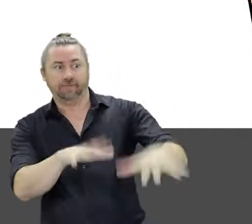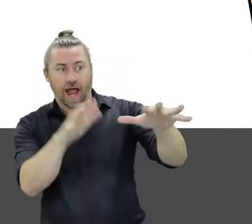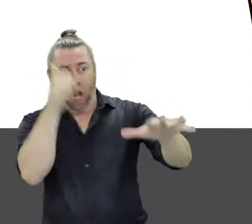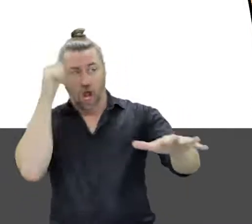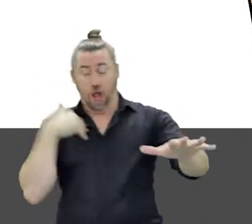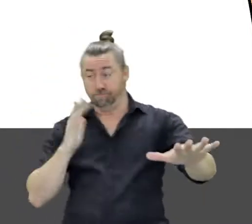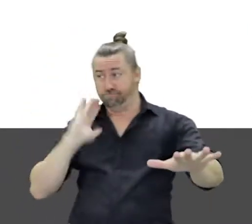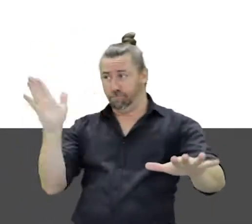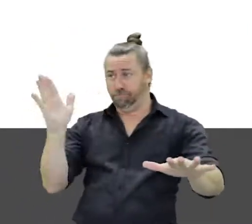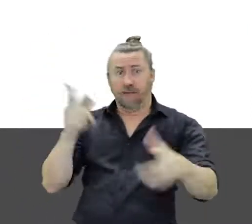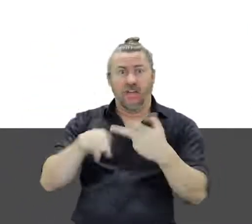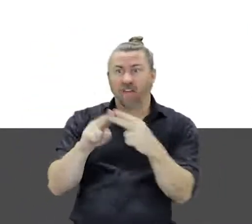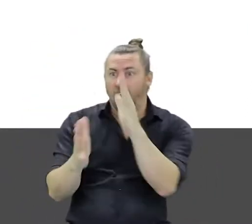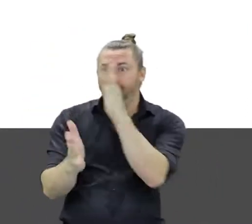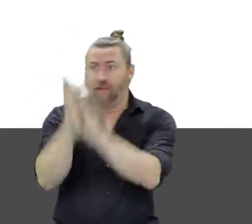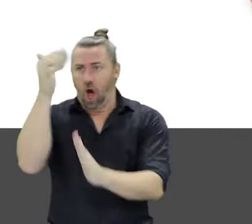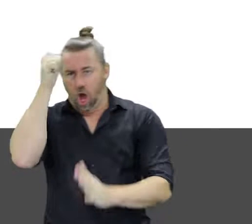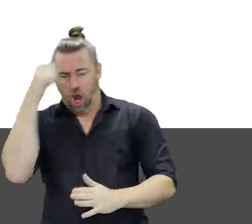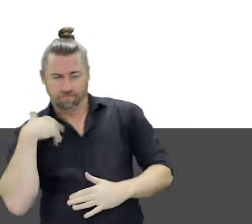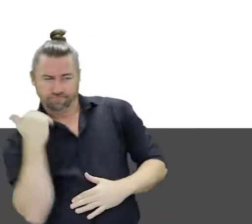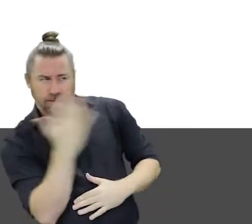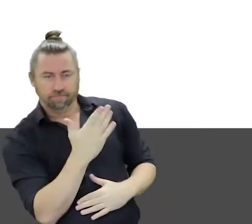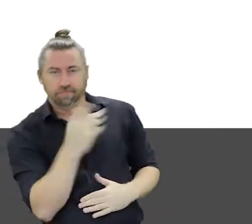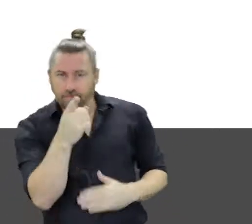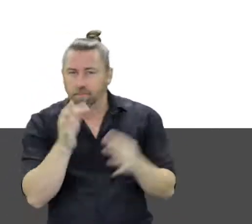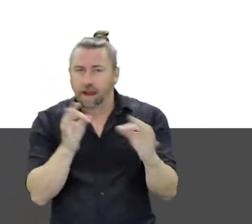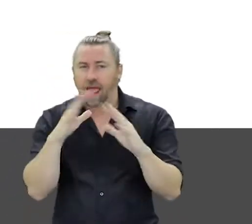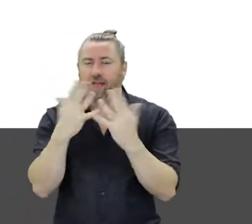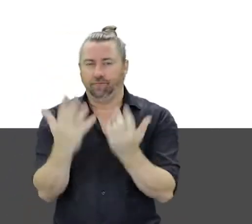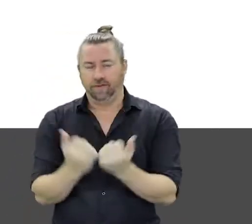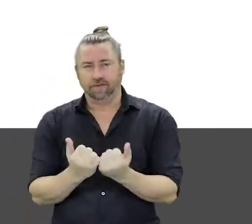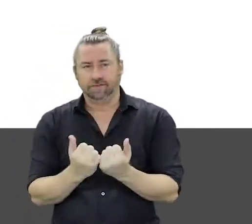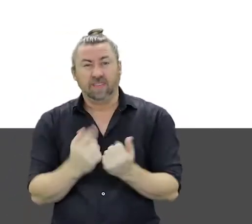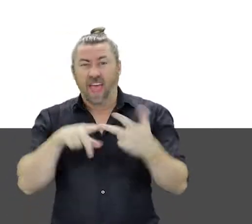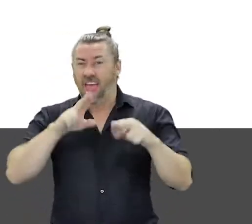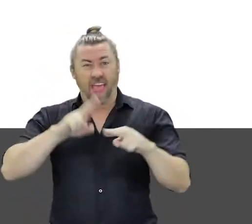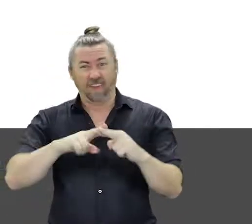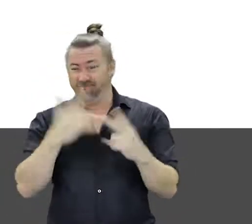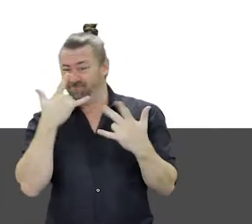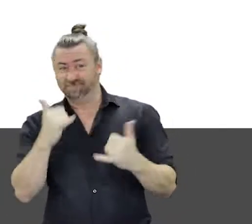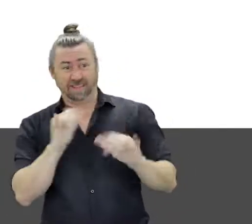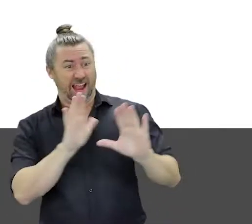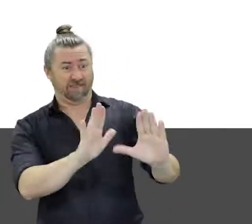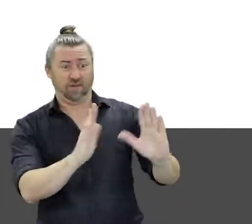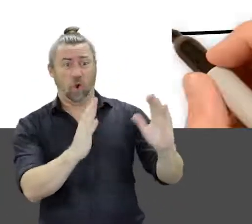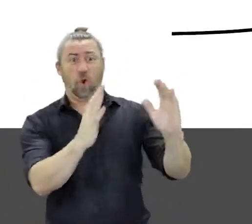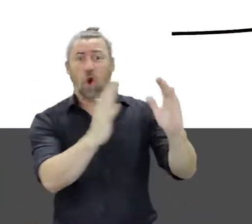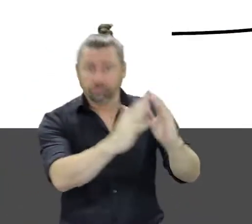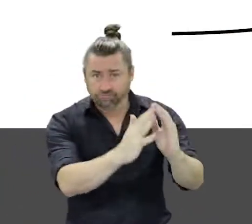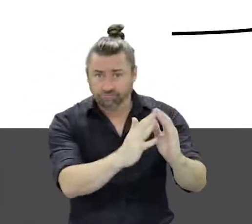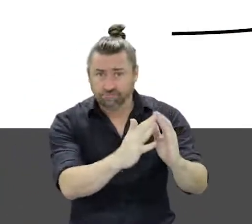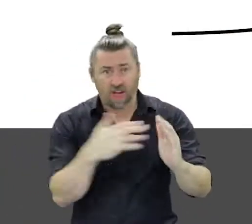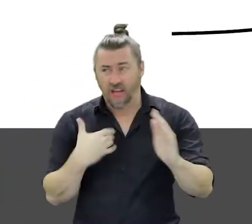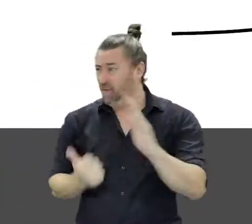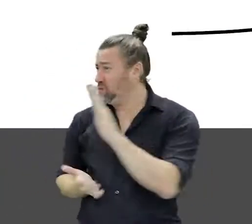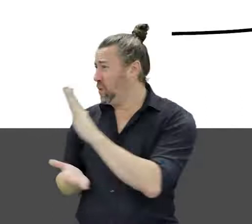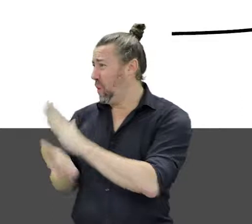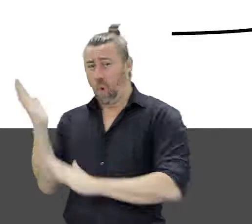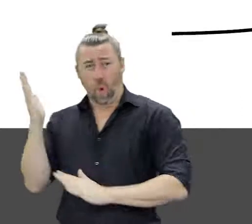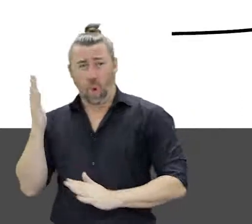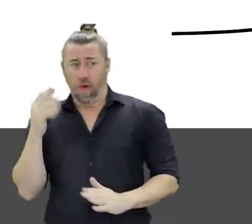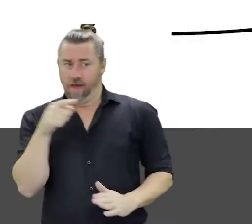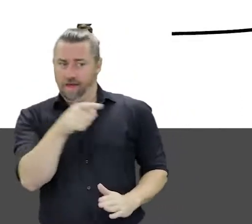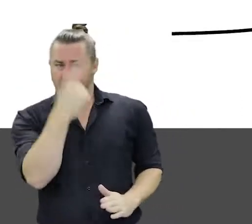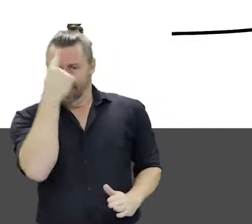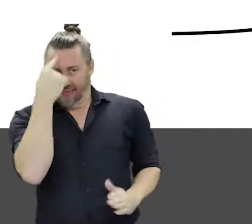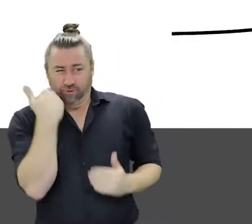disasters? If you cannot take your animals with you, have you prepared a protected space and considered how you will provide